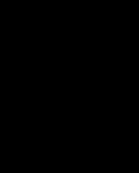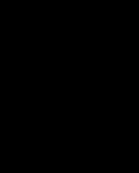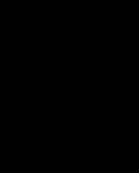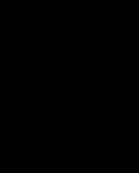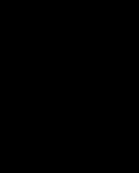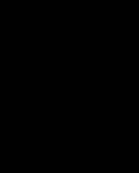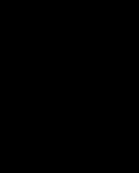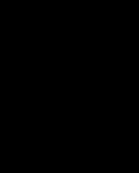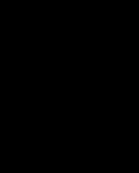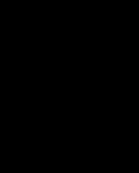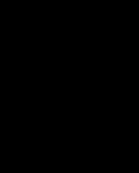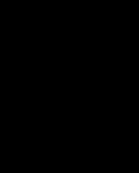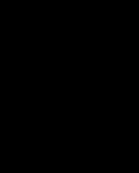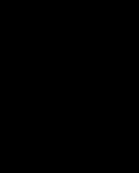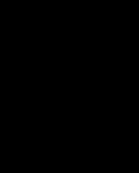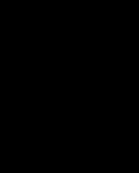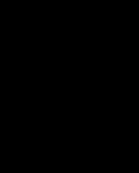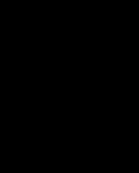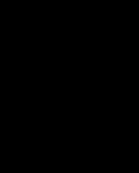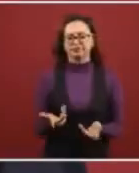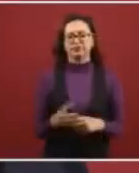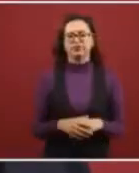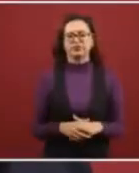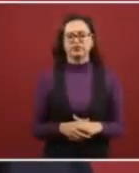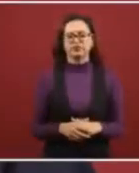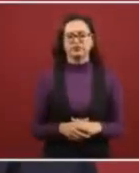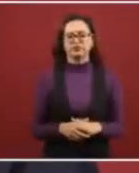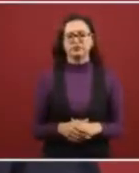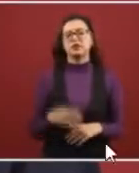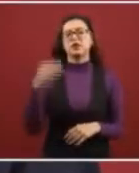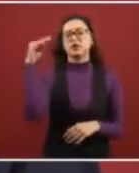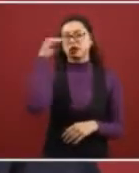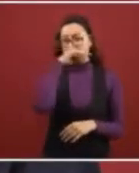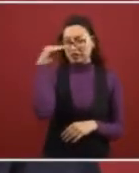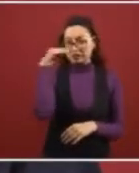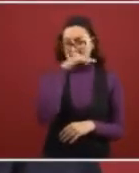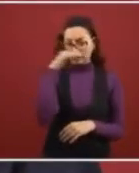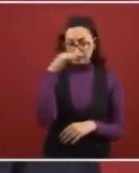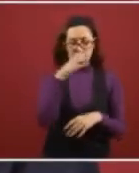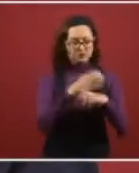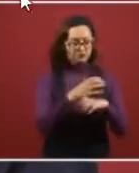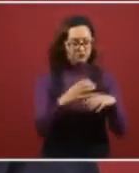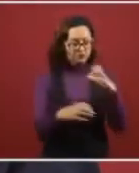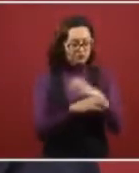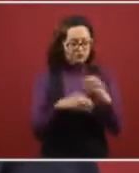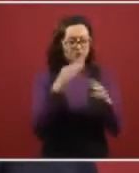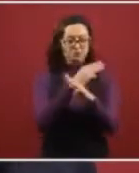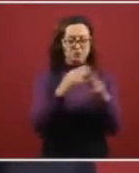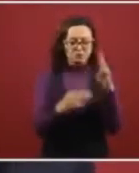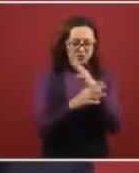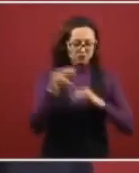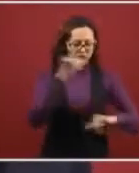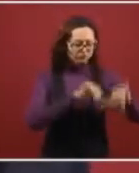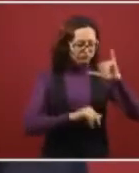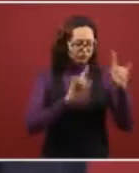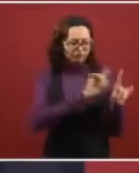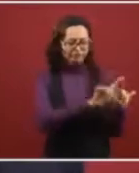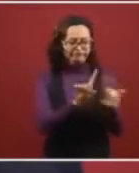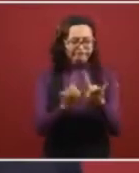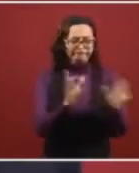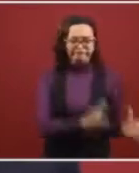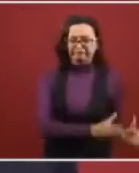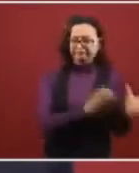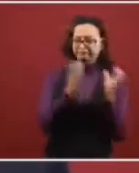looks like we're going to have some trouble. Gratuita, los fertilizantes, so the fertilizers are going to be